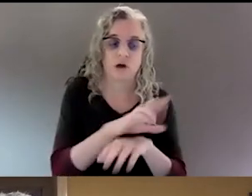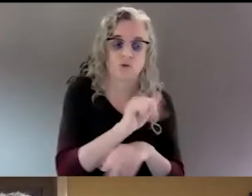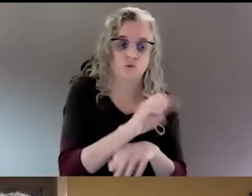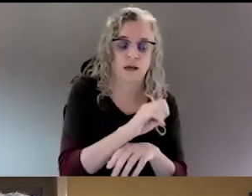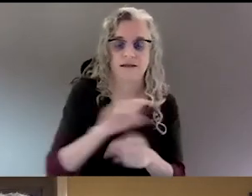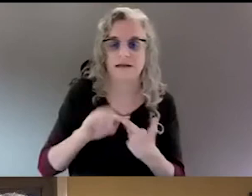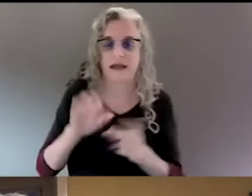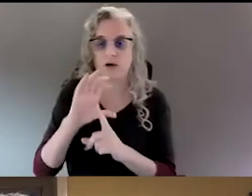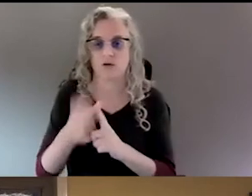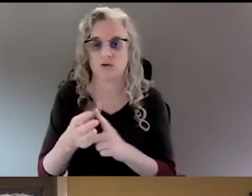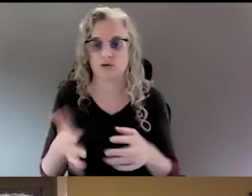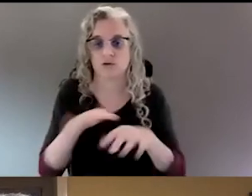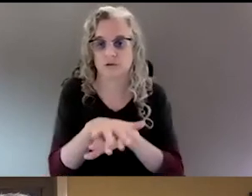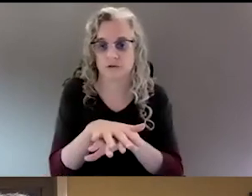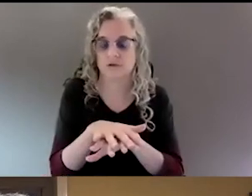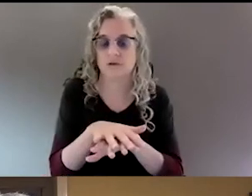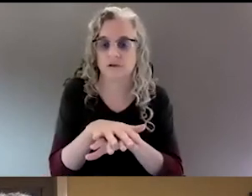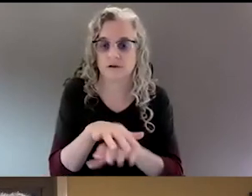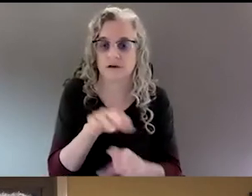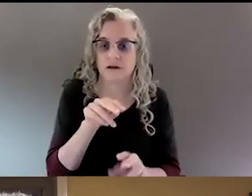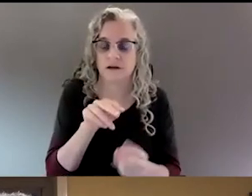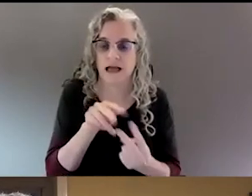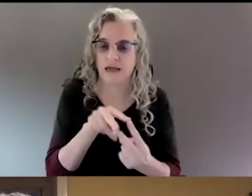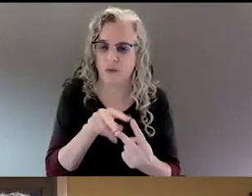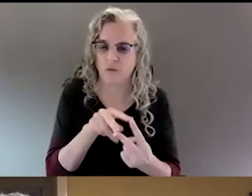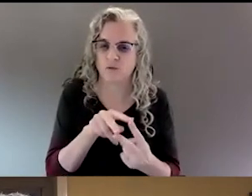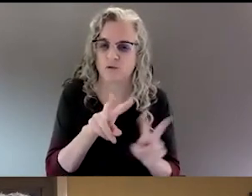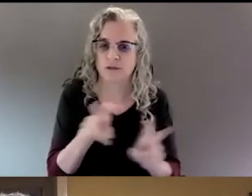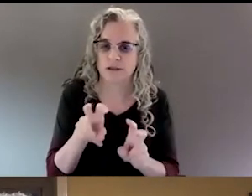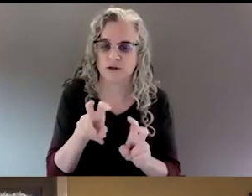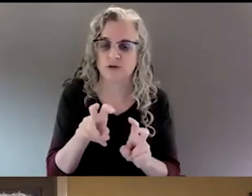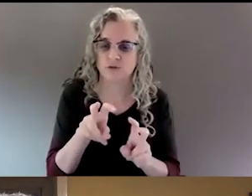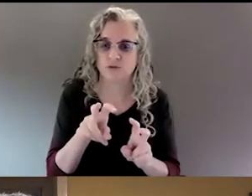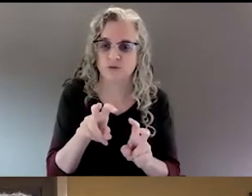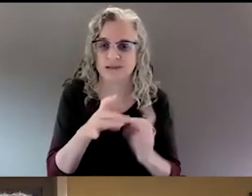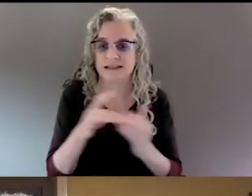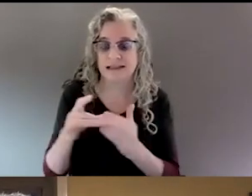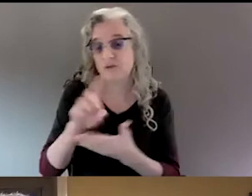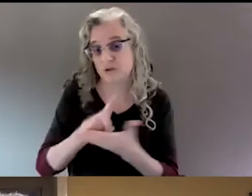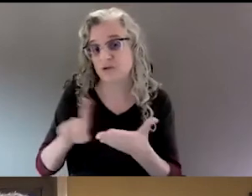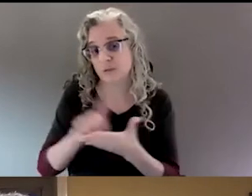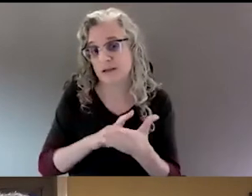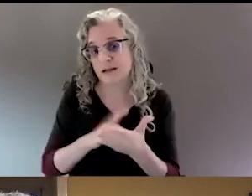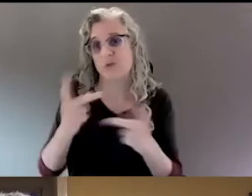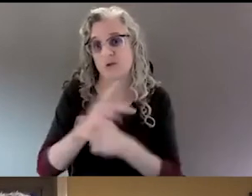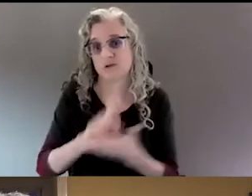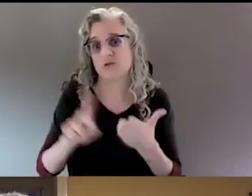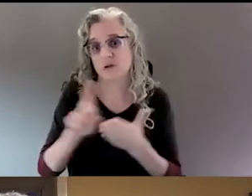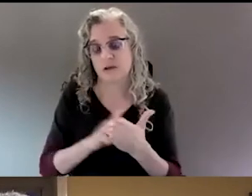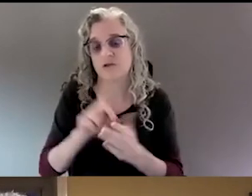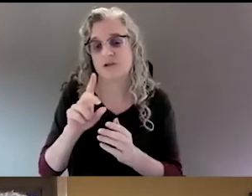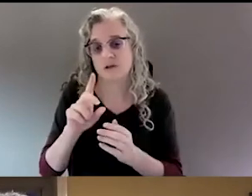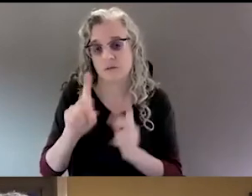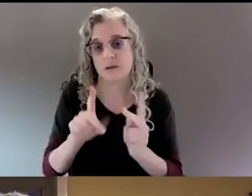actually weigh down this discrimination that people experience in MHIDD. If you're a